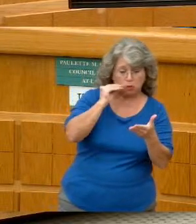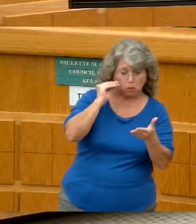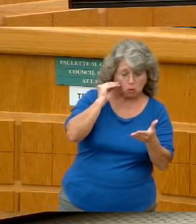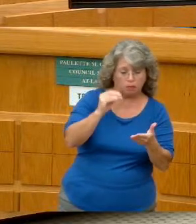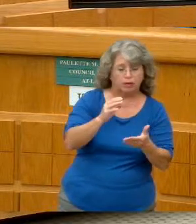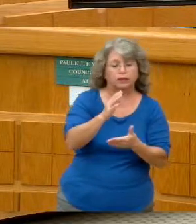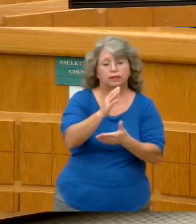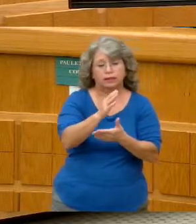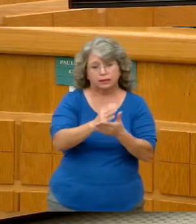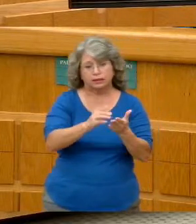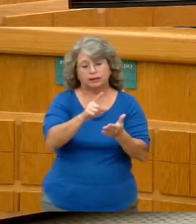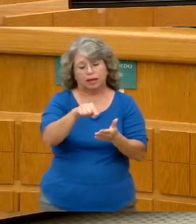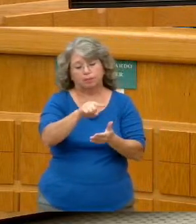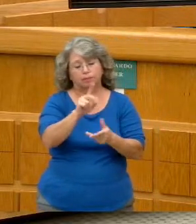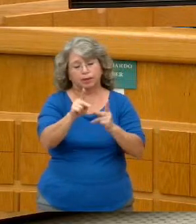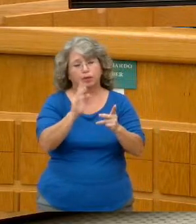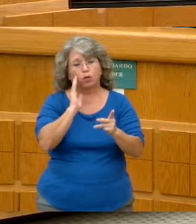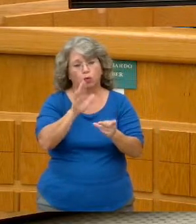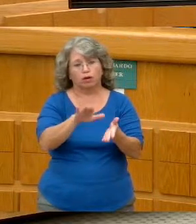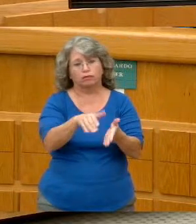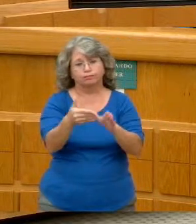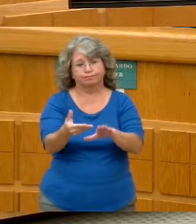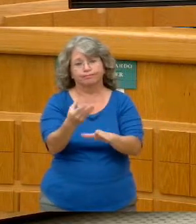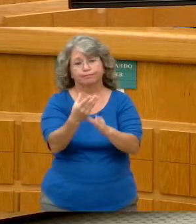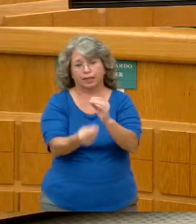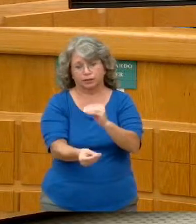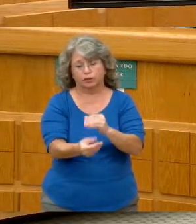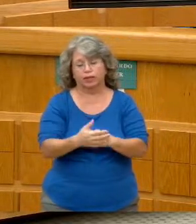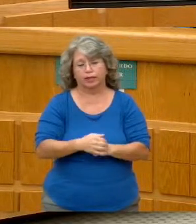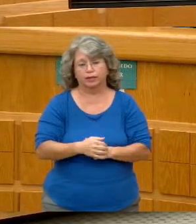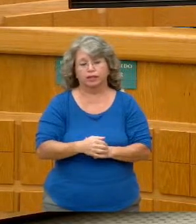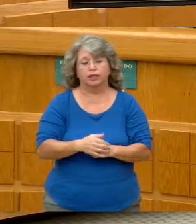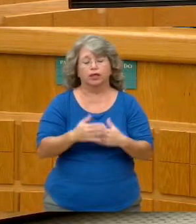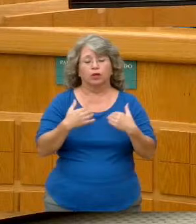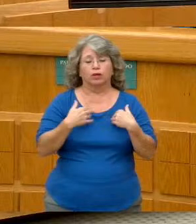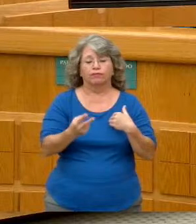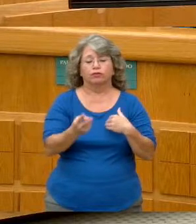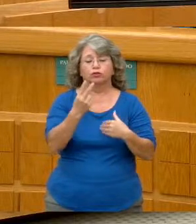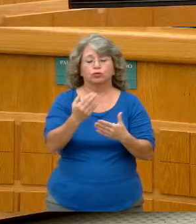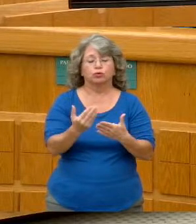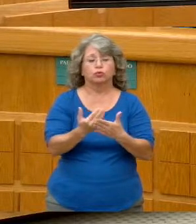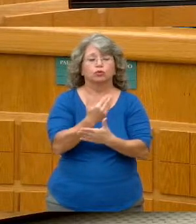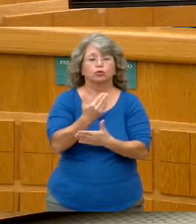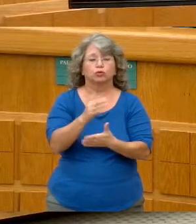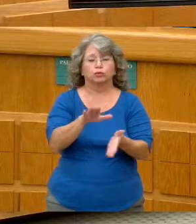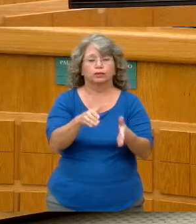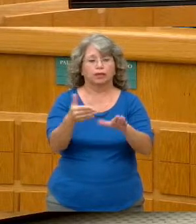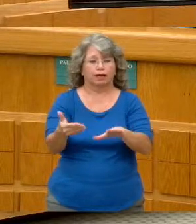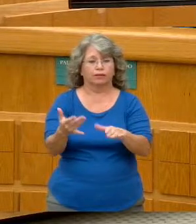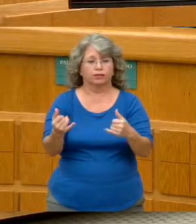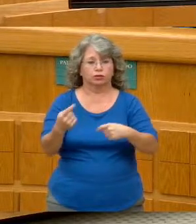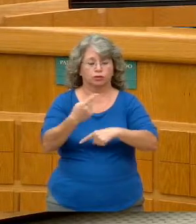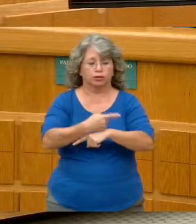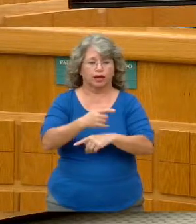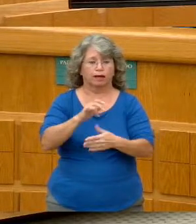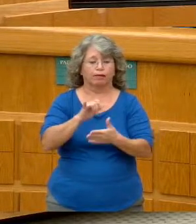We did have 2 COVID-19 individuals that passed away today. And so that brings us